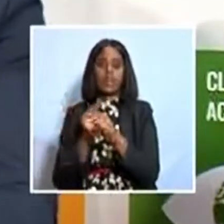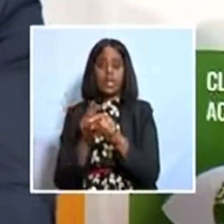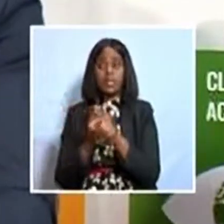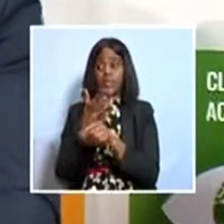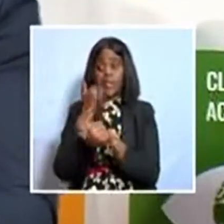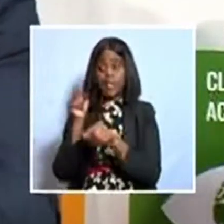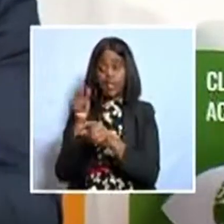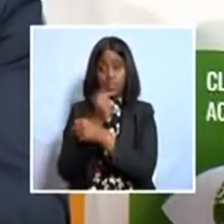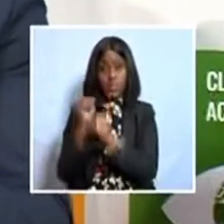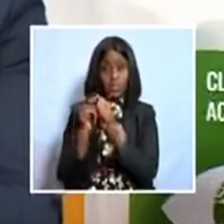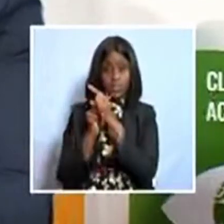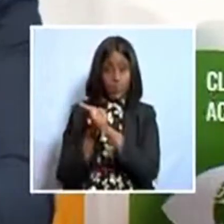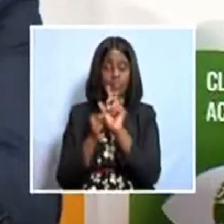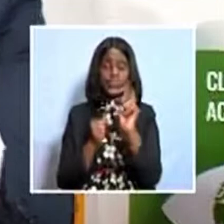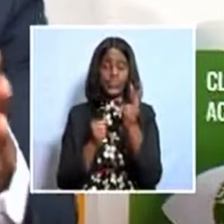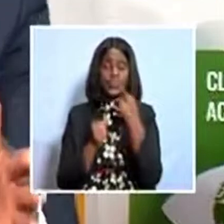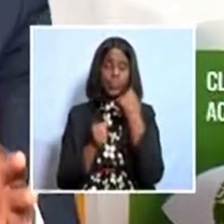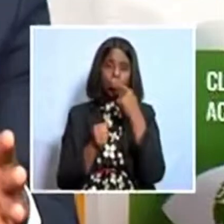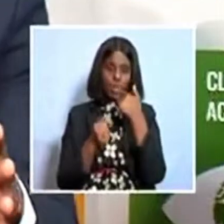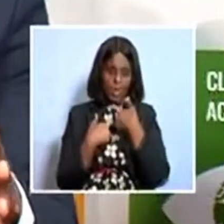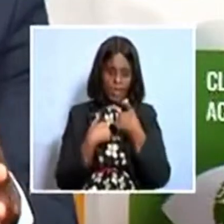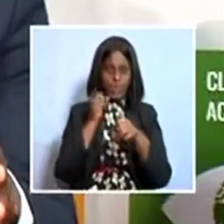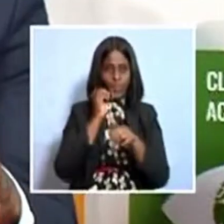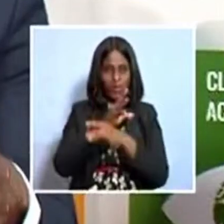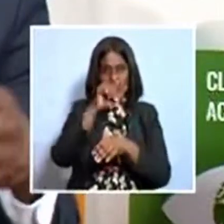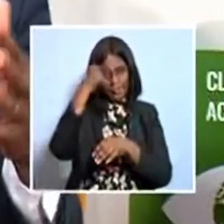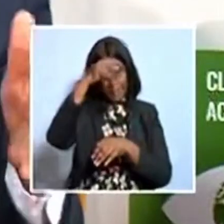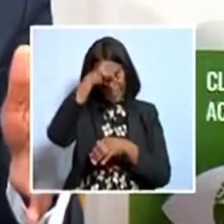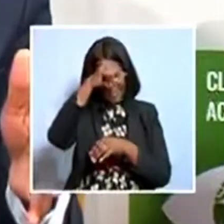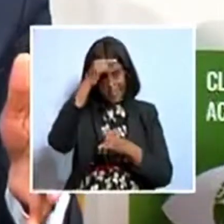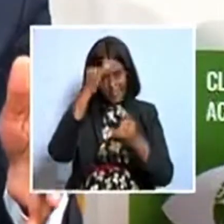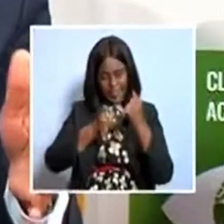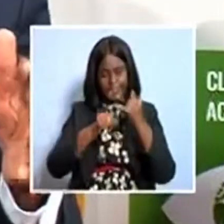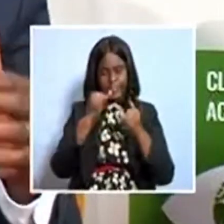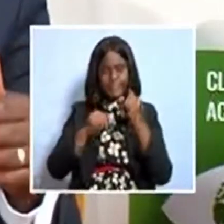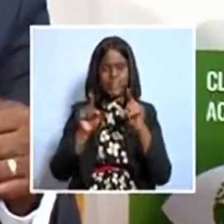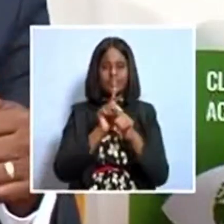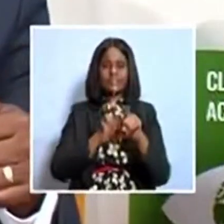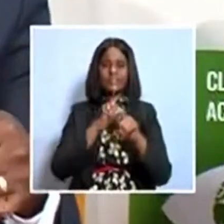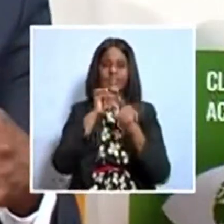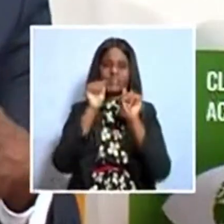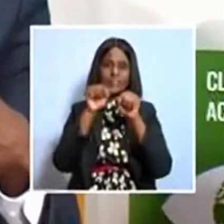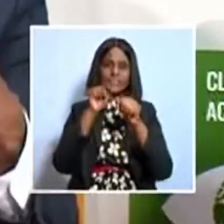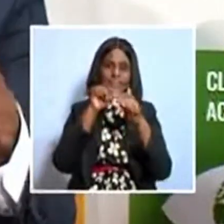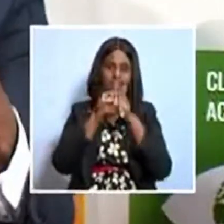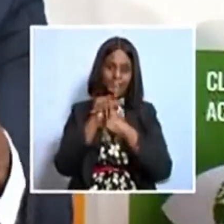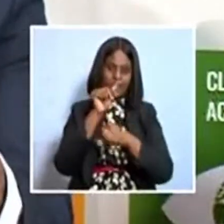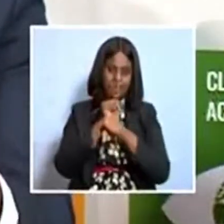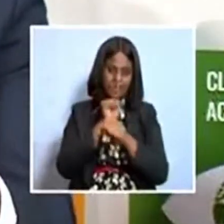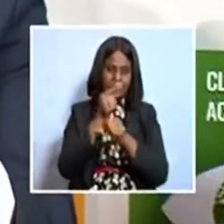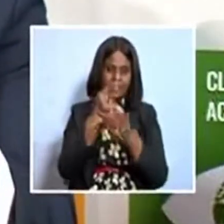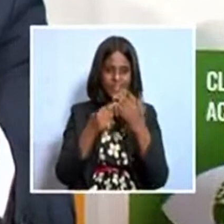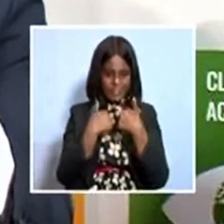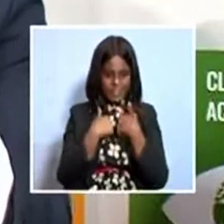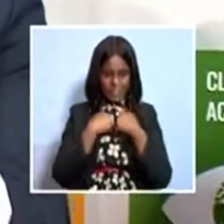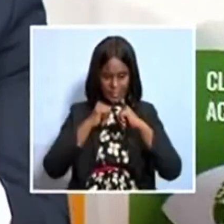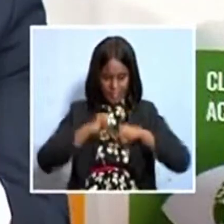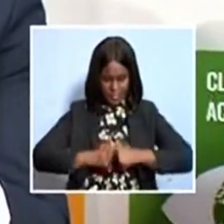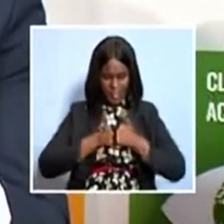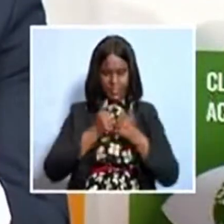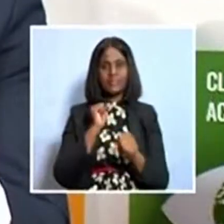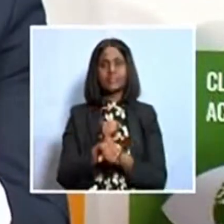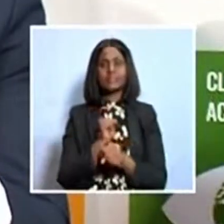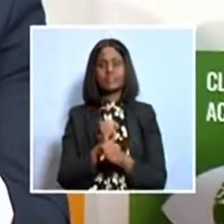that. Now, secondly, those who have already graduated and they are not being able to employ, there's what you call